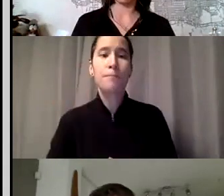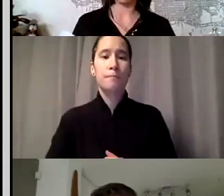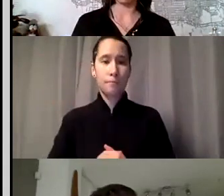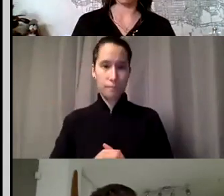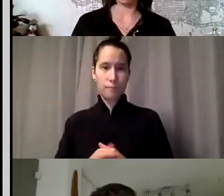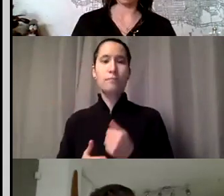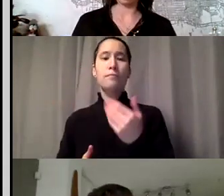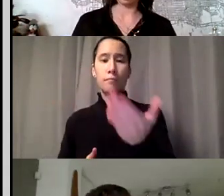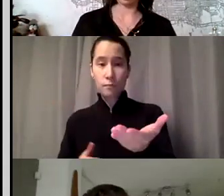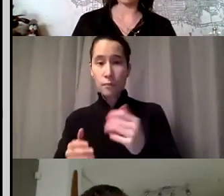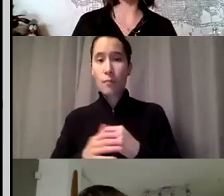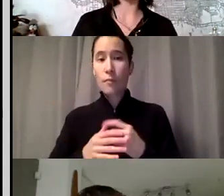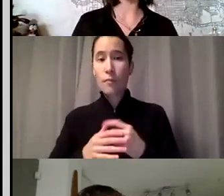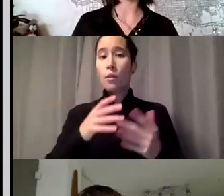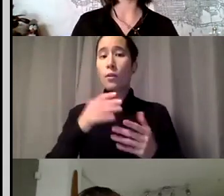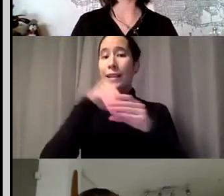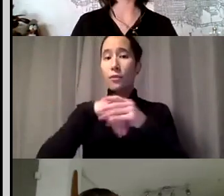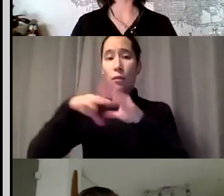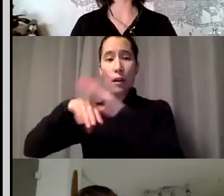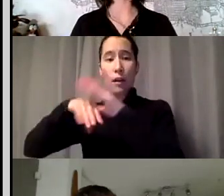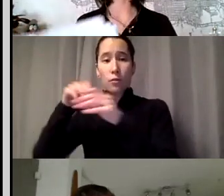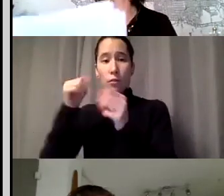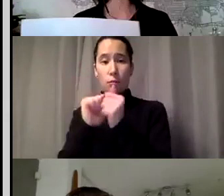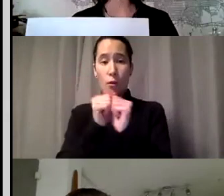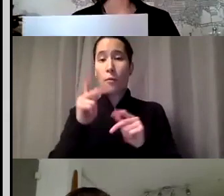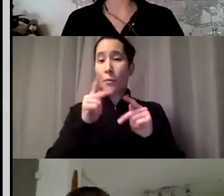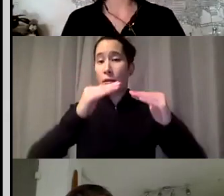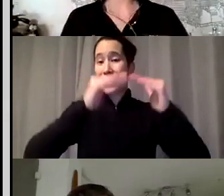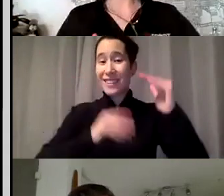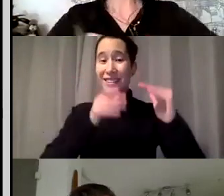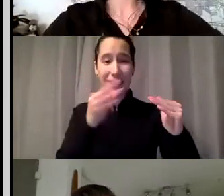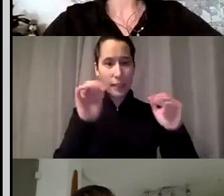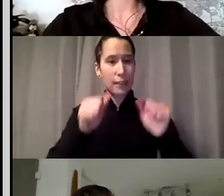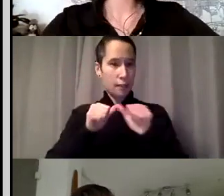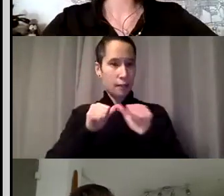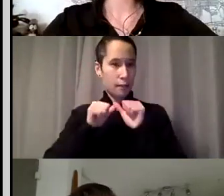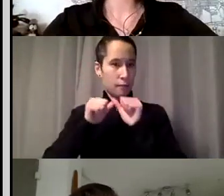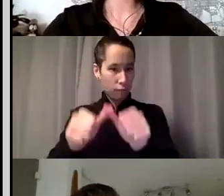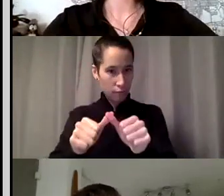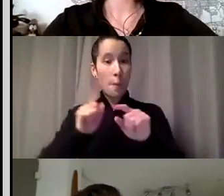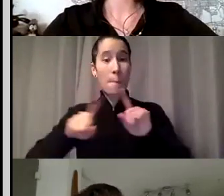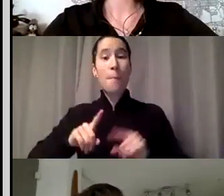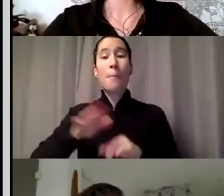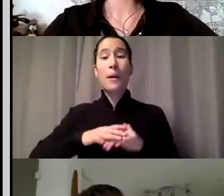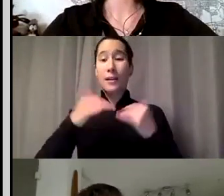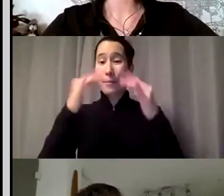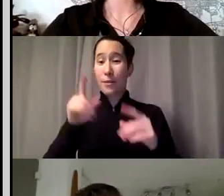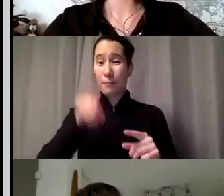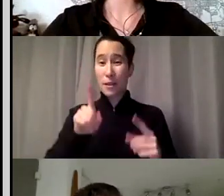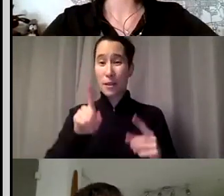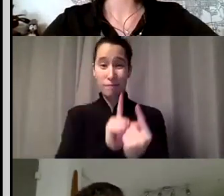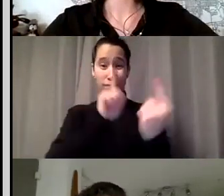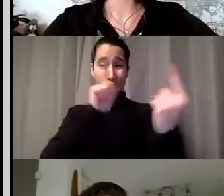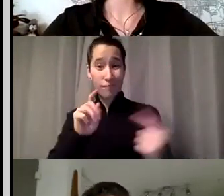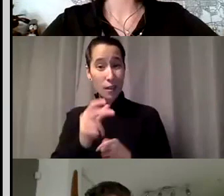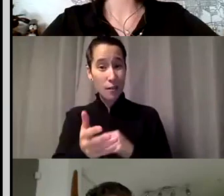continue, but there are restrictions on that at this time. Participants must maintain physical distance of 3 meters while on the field